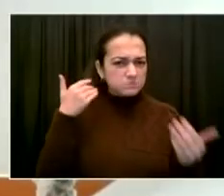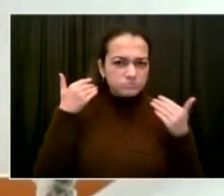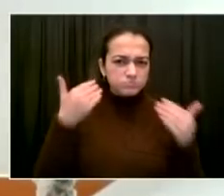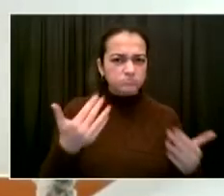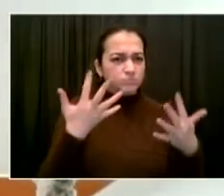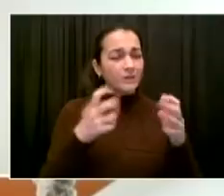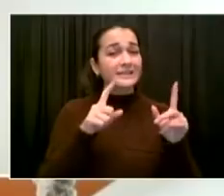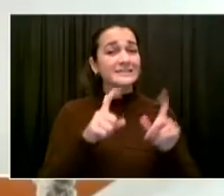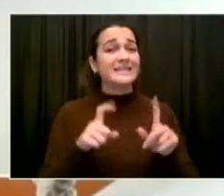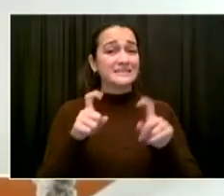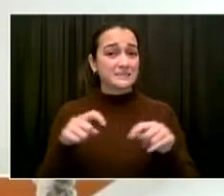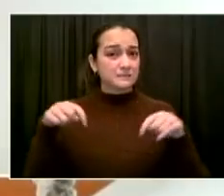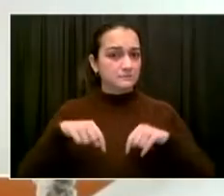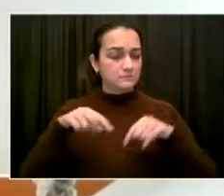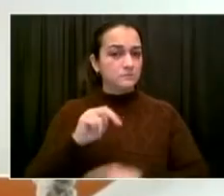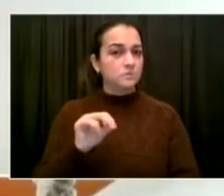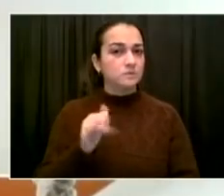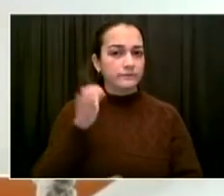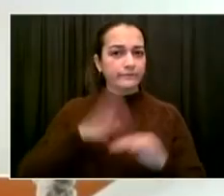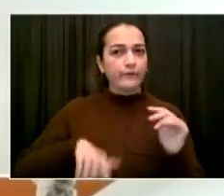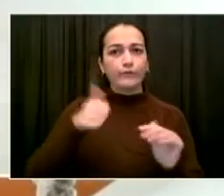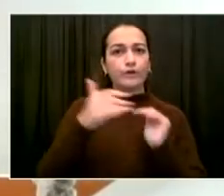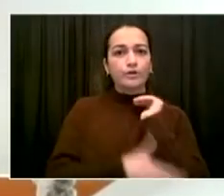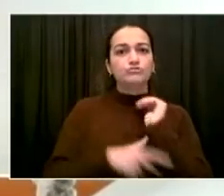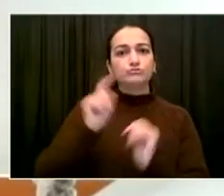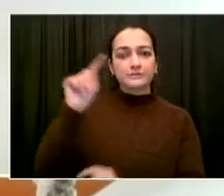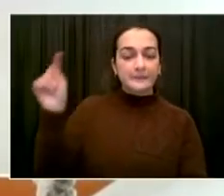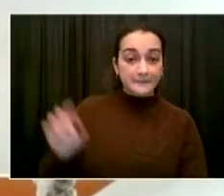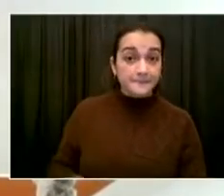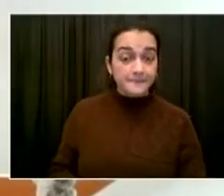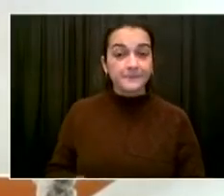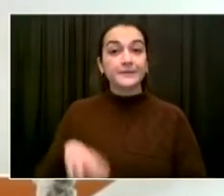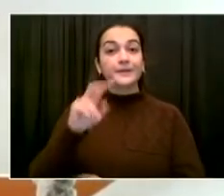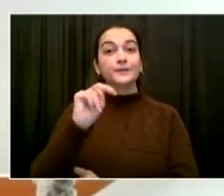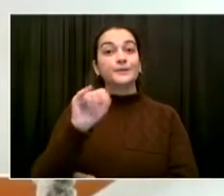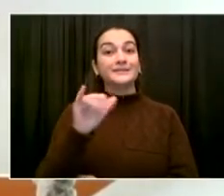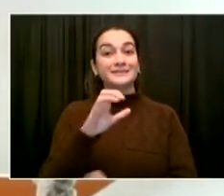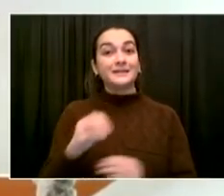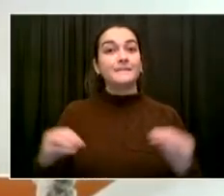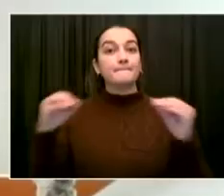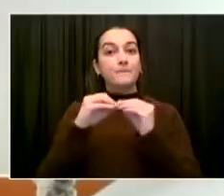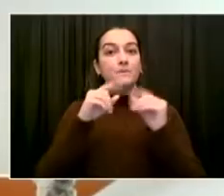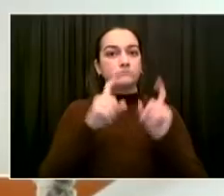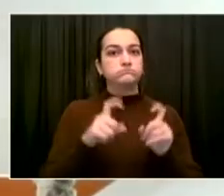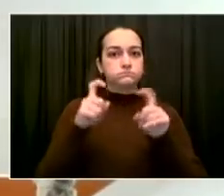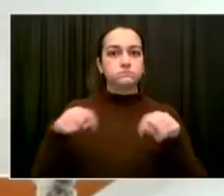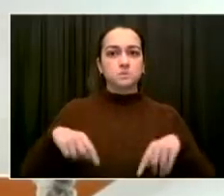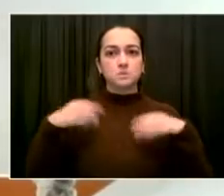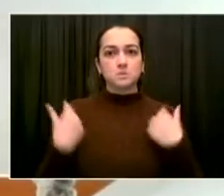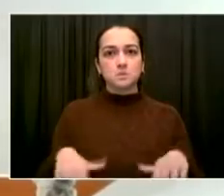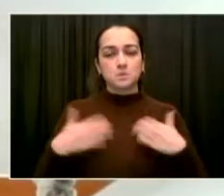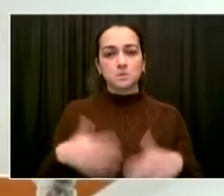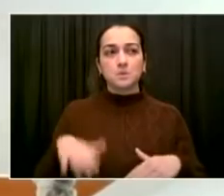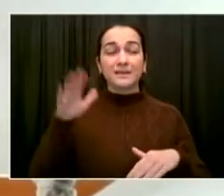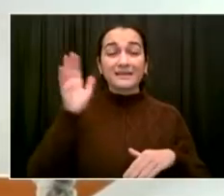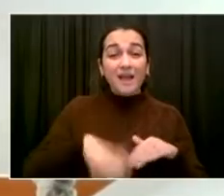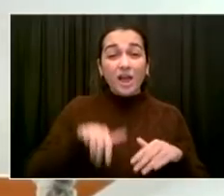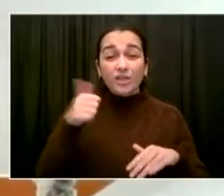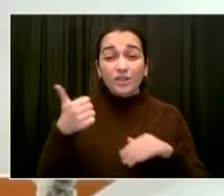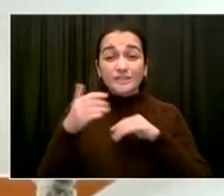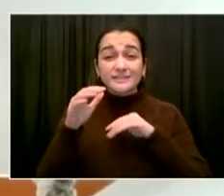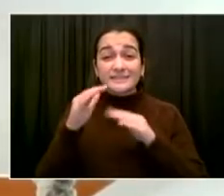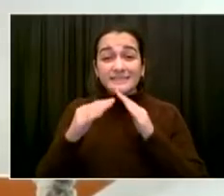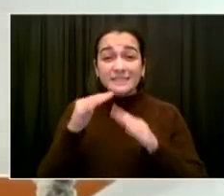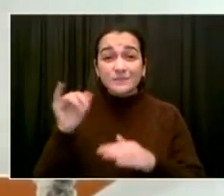like Chicago, like Houston, like Phoenix. We're doing almost twice as much per capita testing as Phoenix. But the credit here goes to New Yorkers.